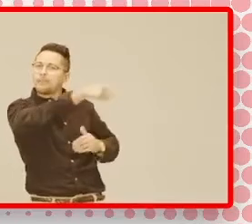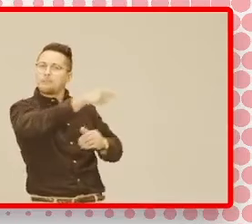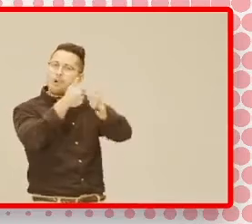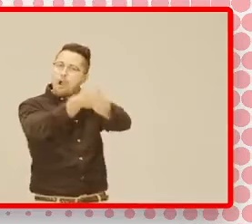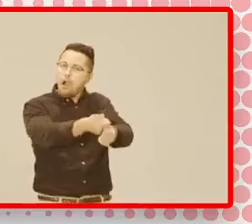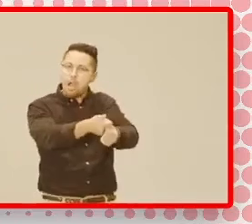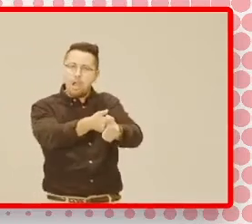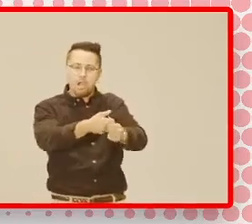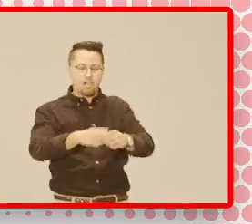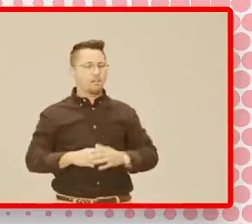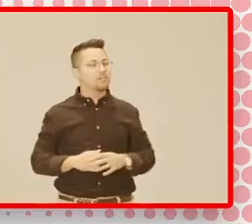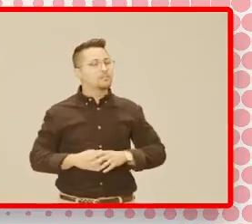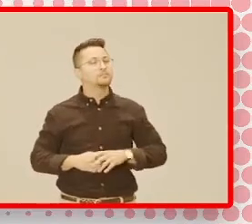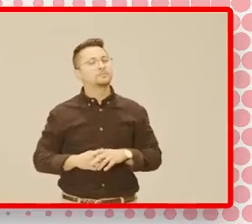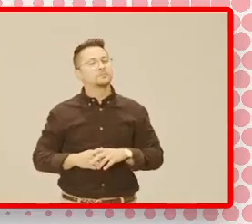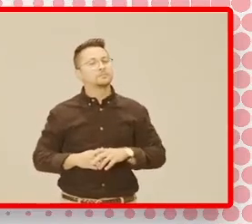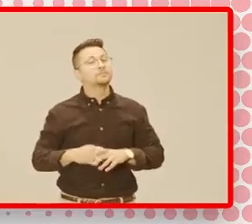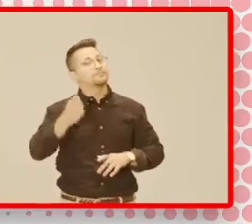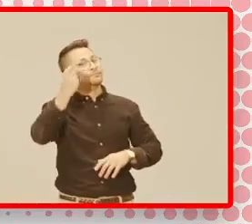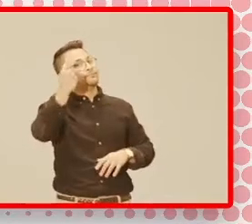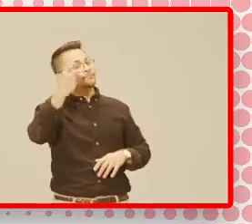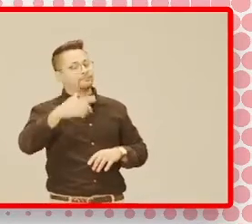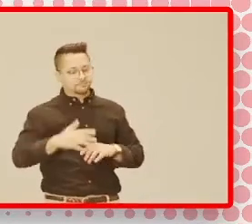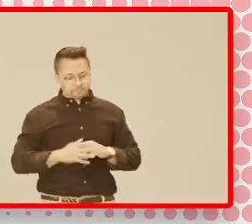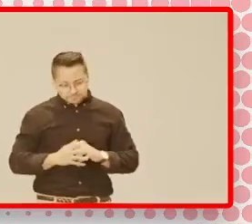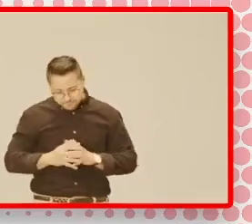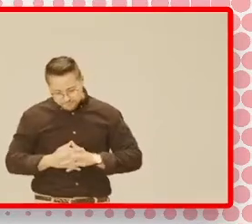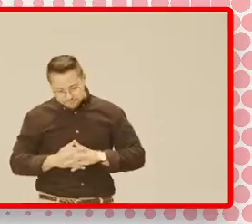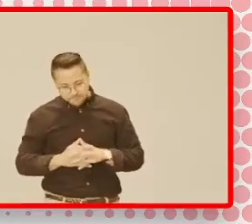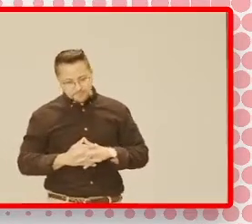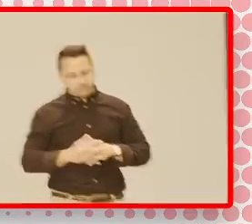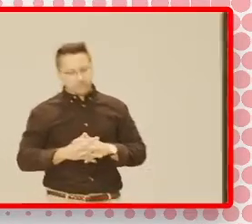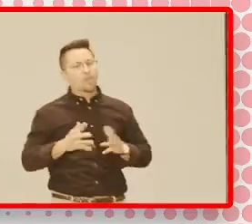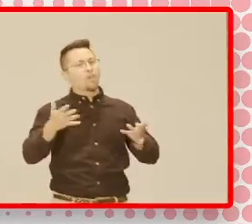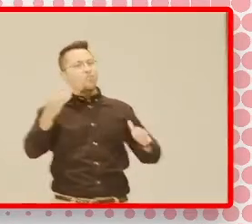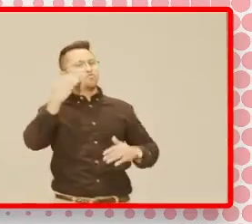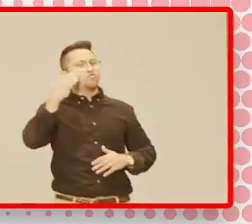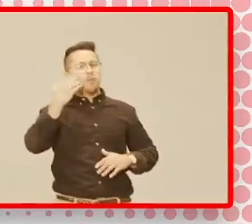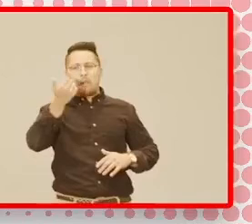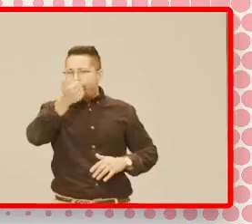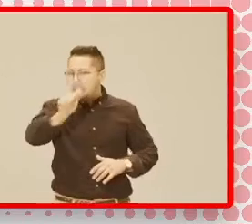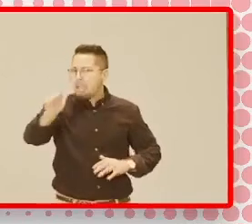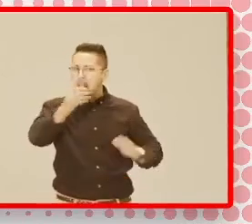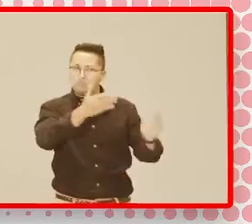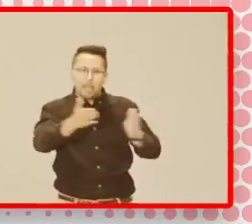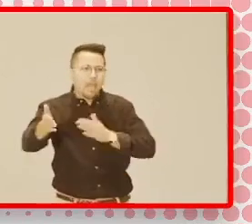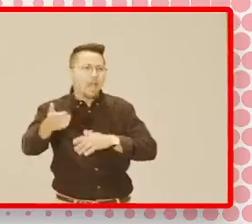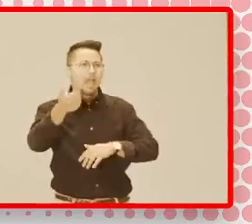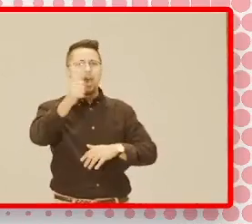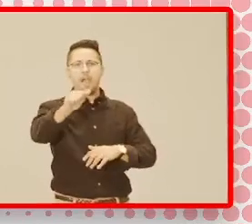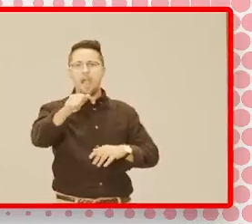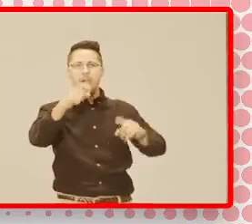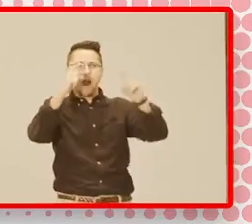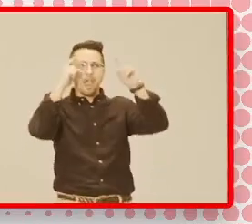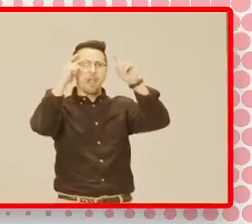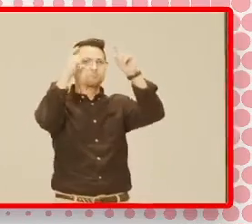Now, we knew that any plan, any big endeavor in life starts with a